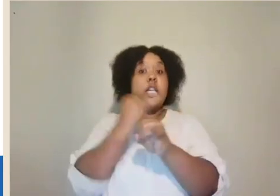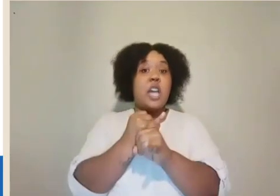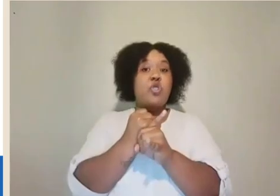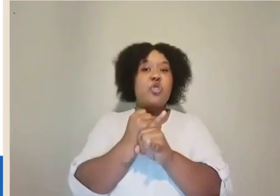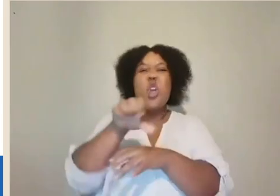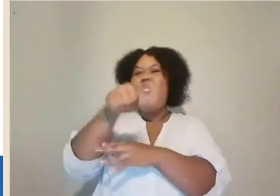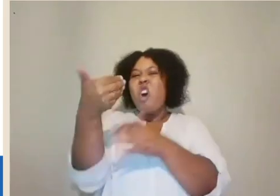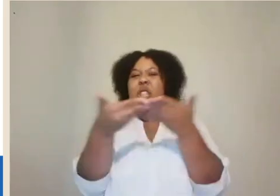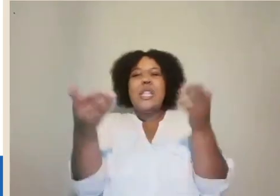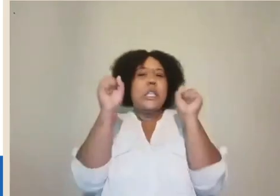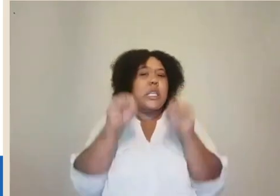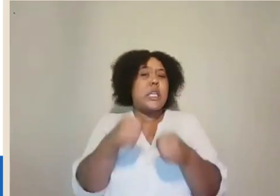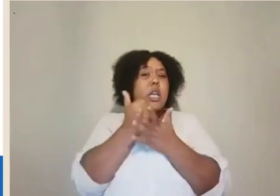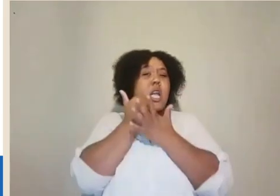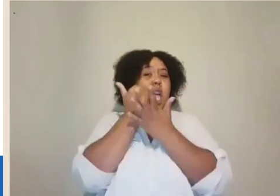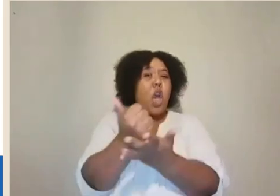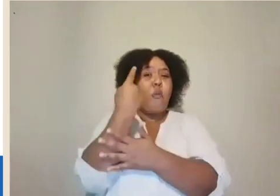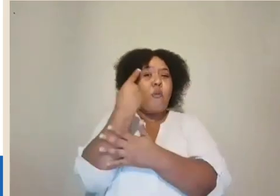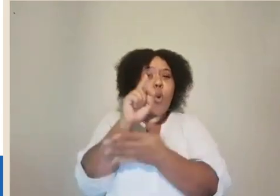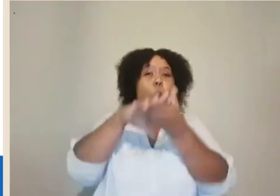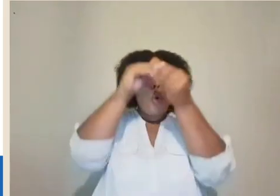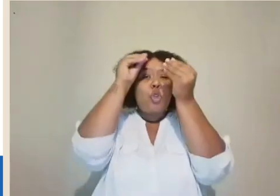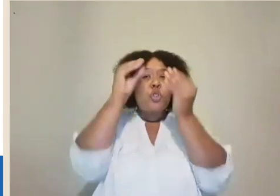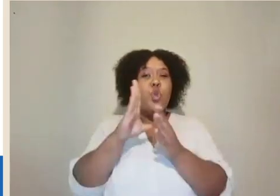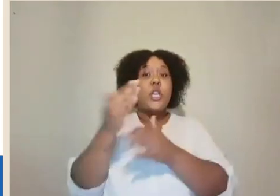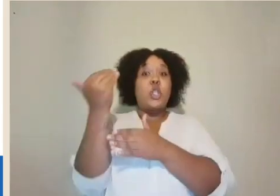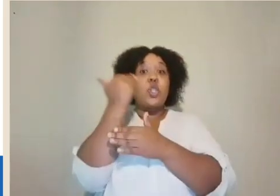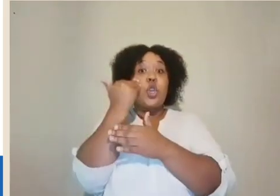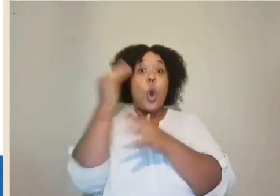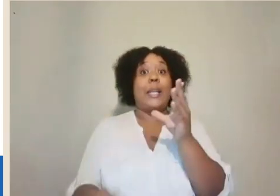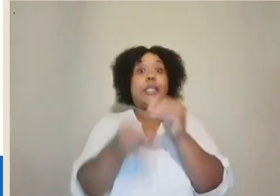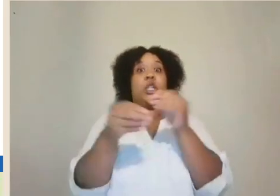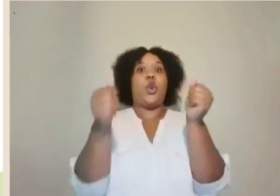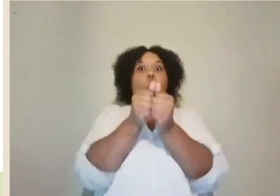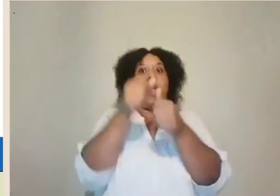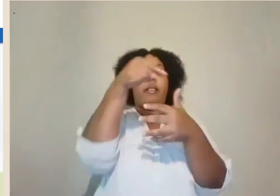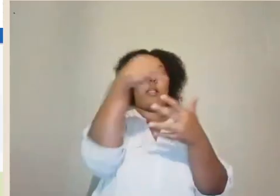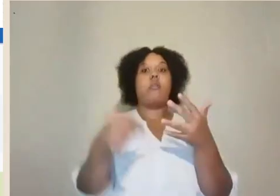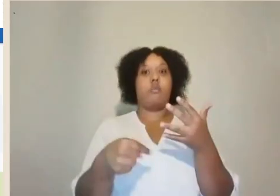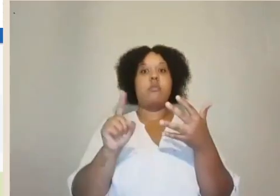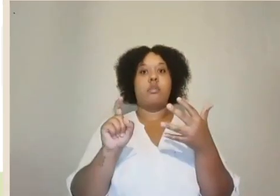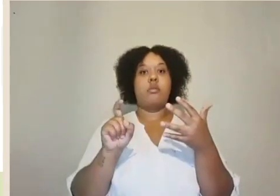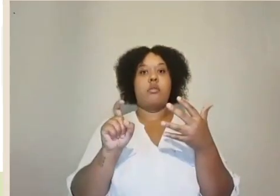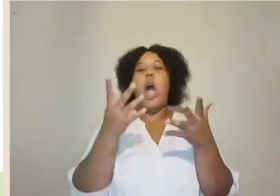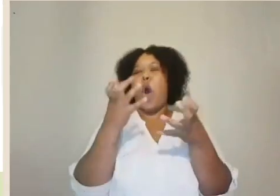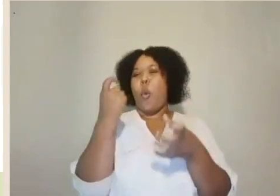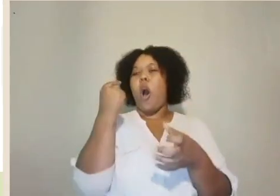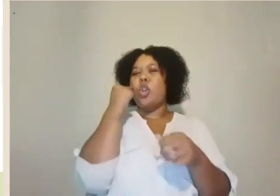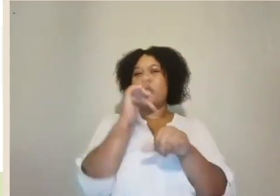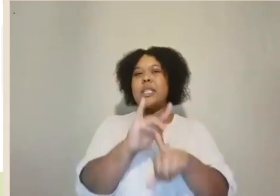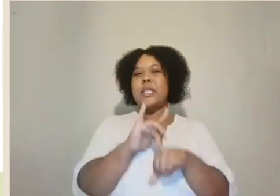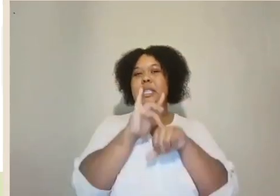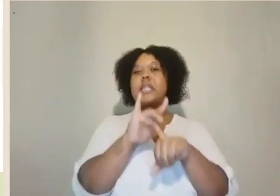would be helpful for students to know in addition to these 5 modules? That's the question that I want us to think about here. And